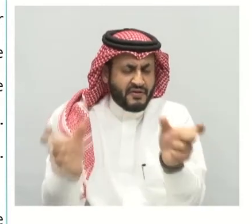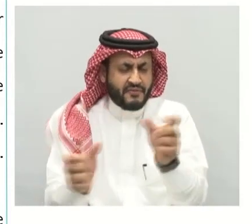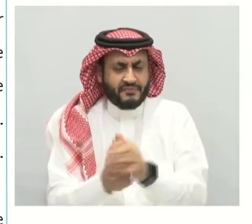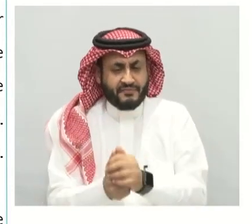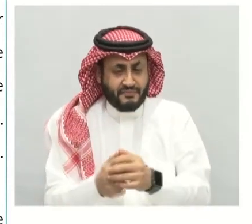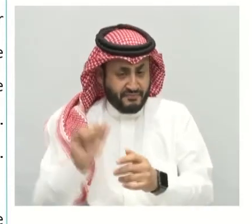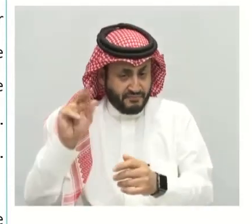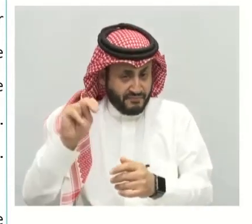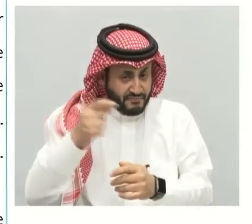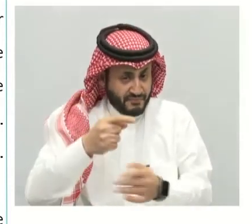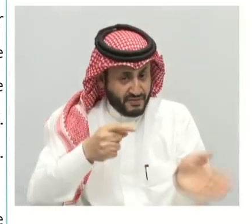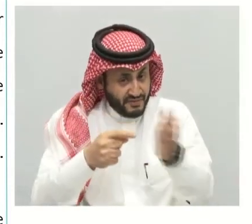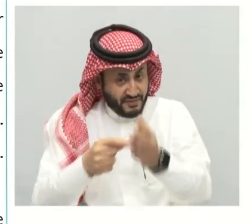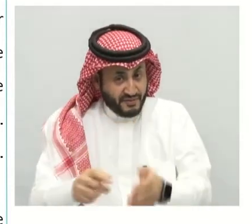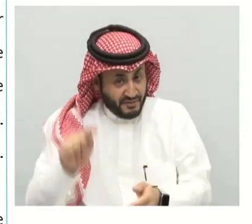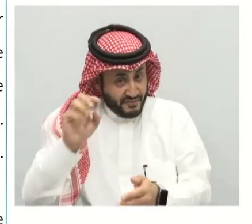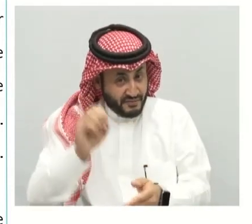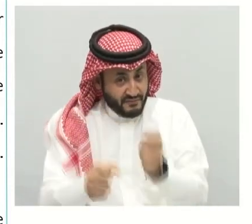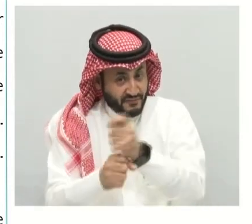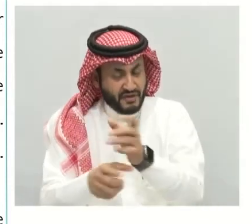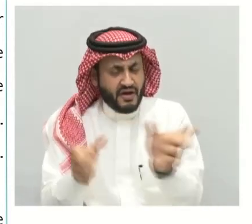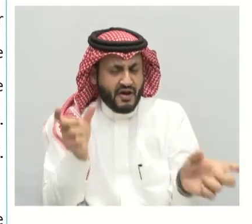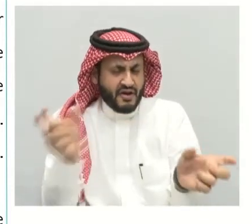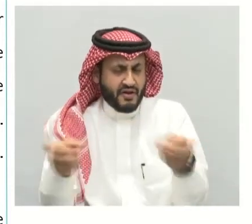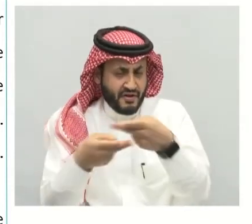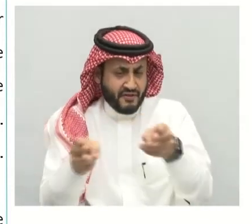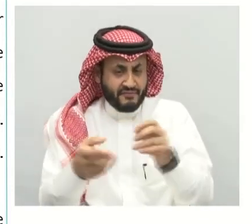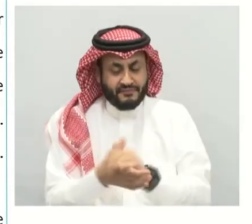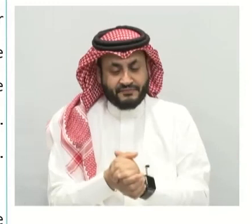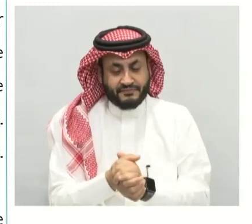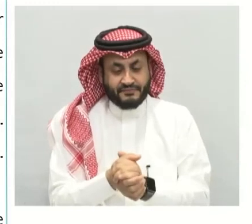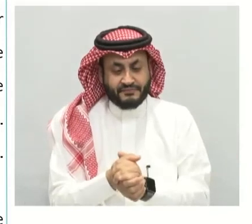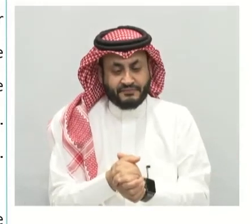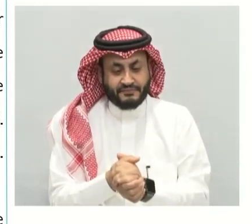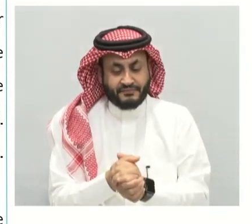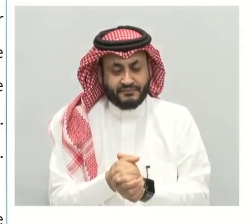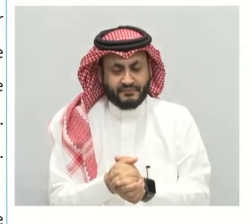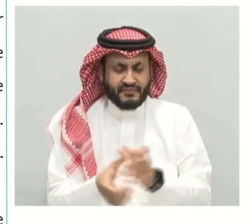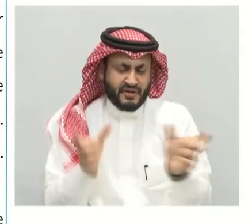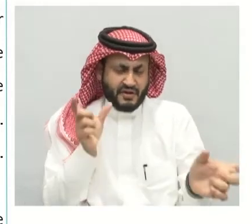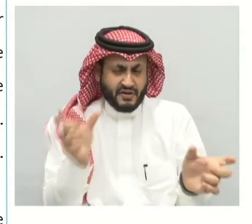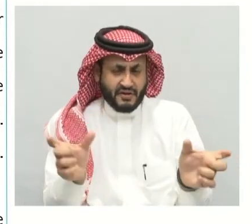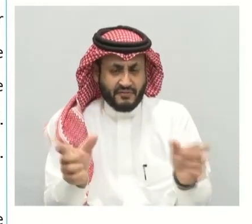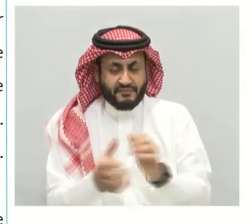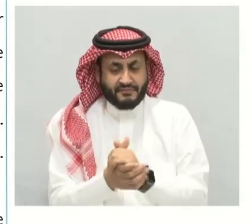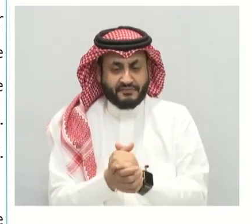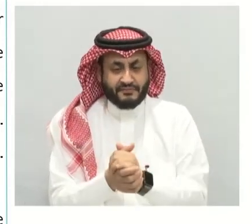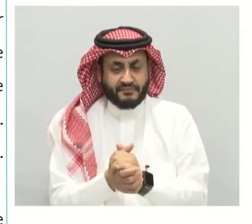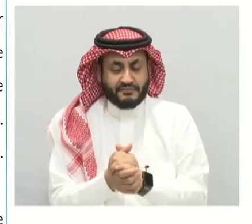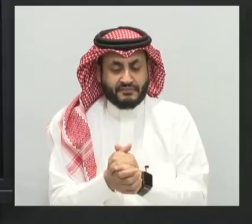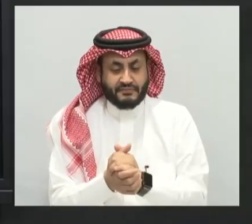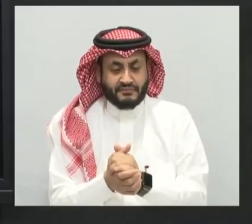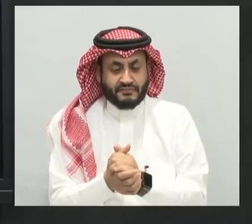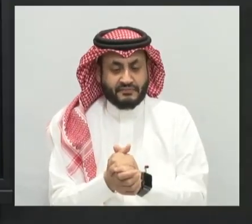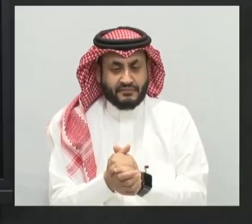that sometime we can use them both, and sometime no, we can use only gerund and infinitive. And